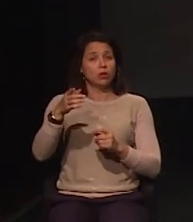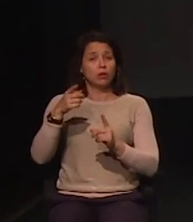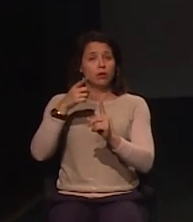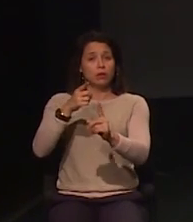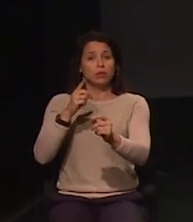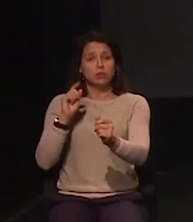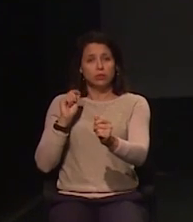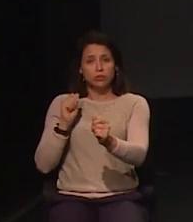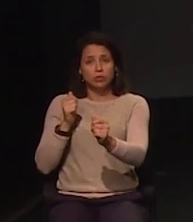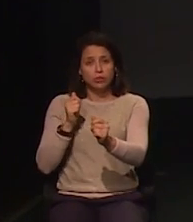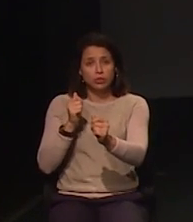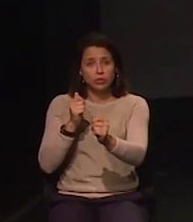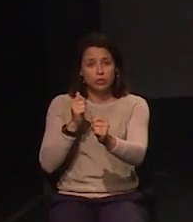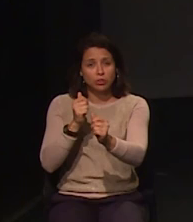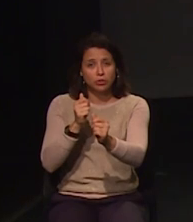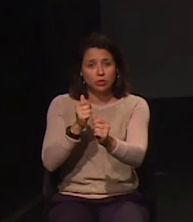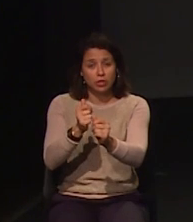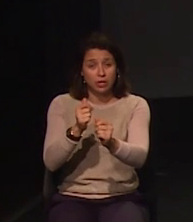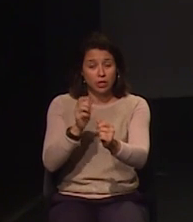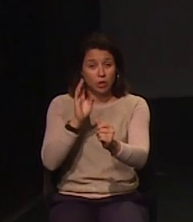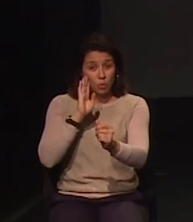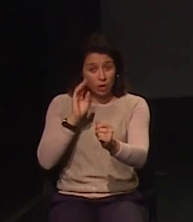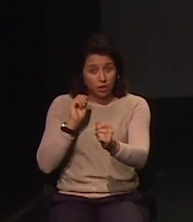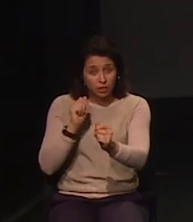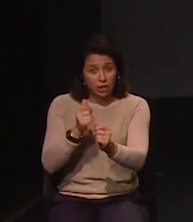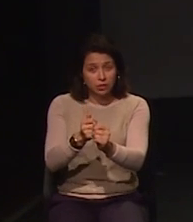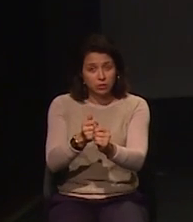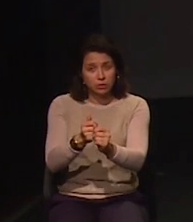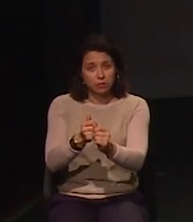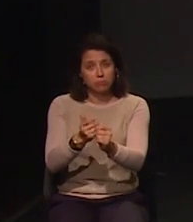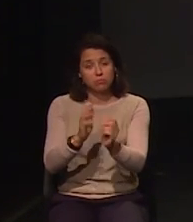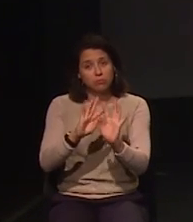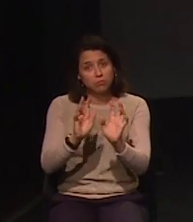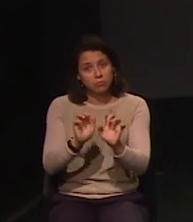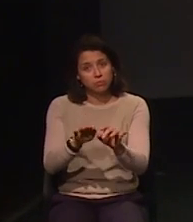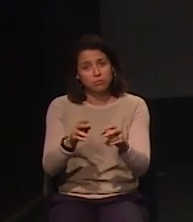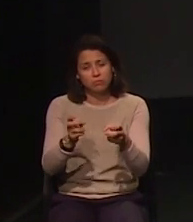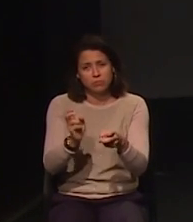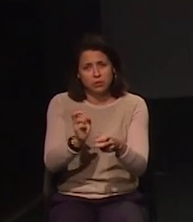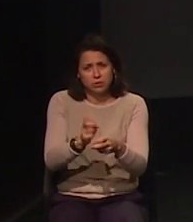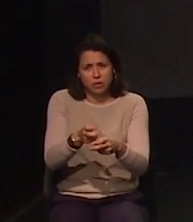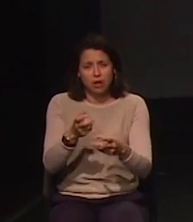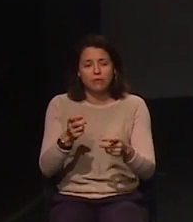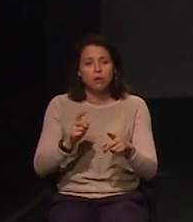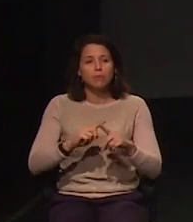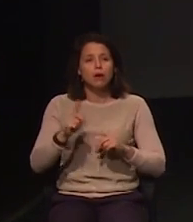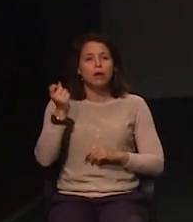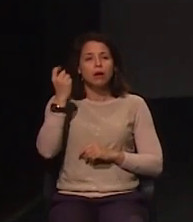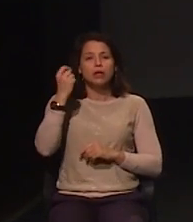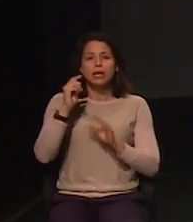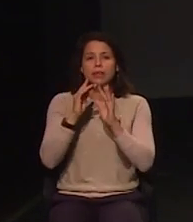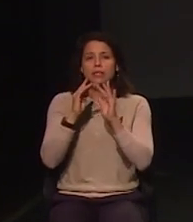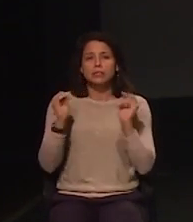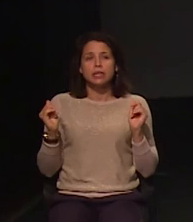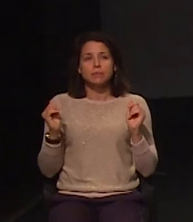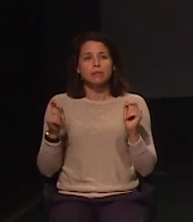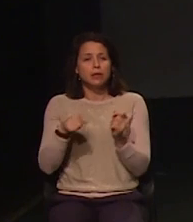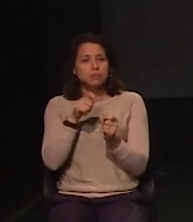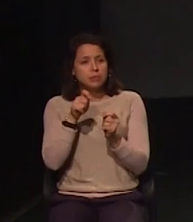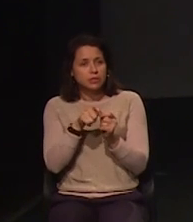It's hard to catch up. But it also has sped up certain actions and